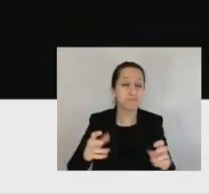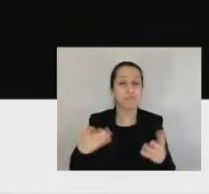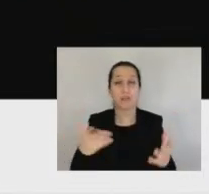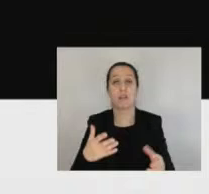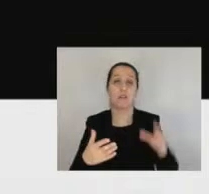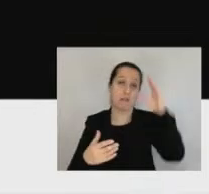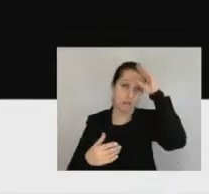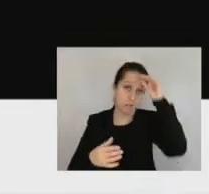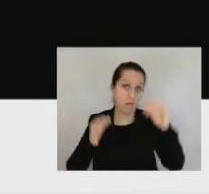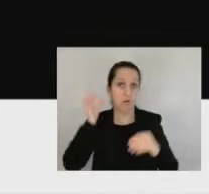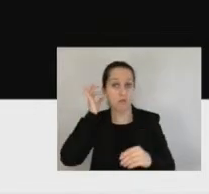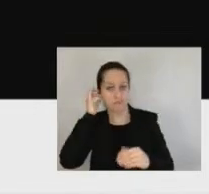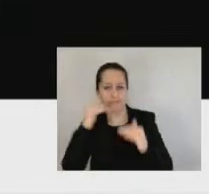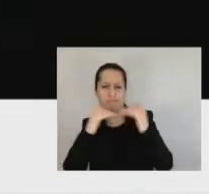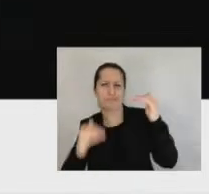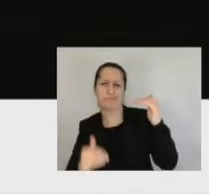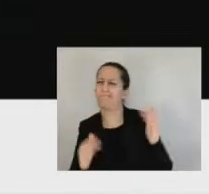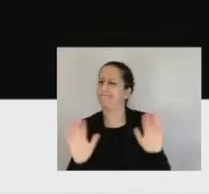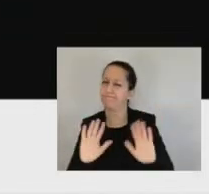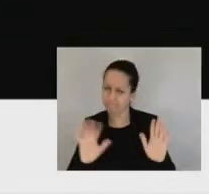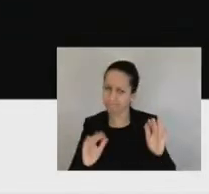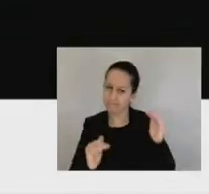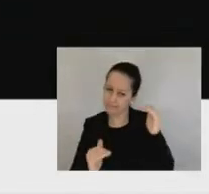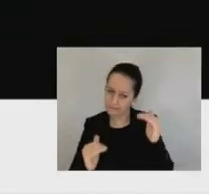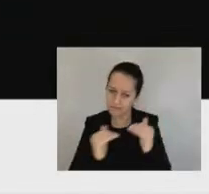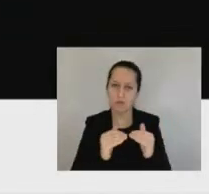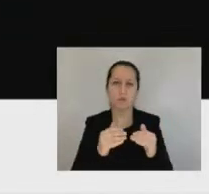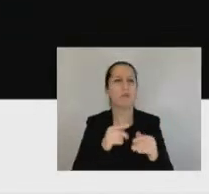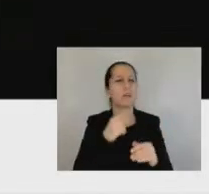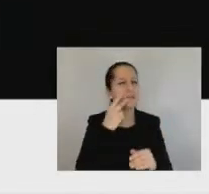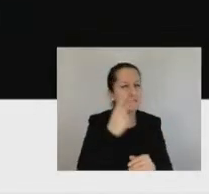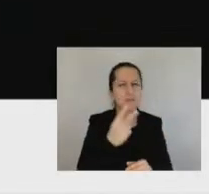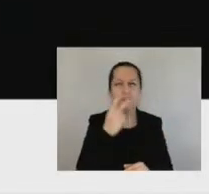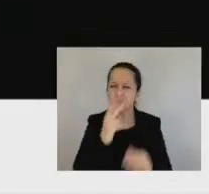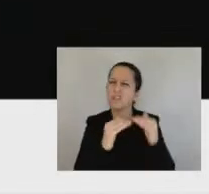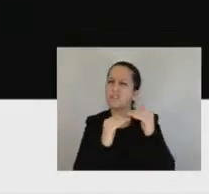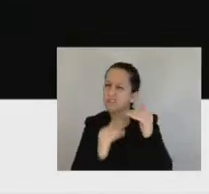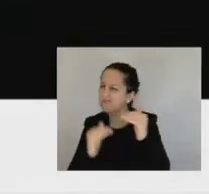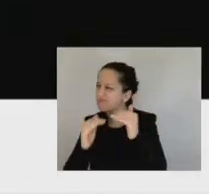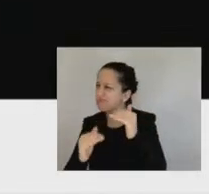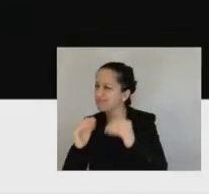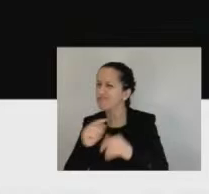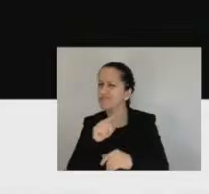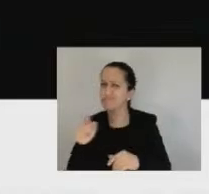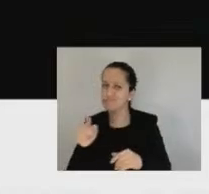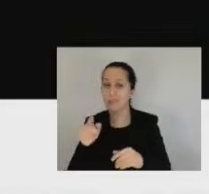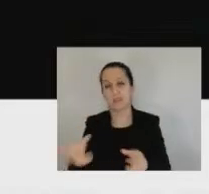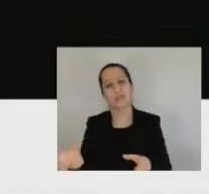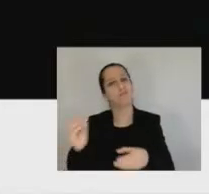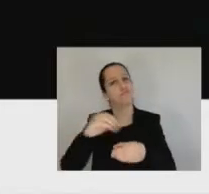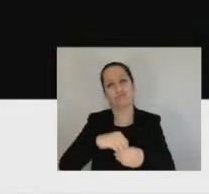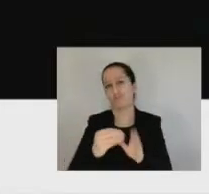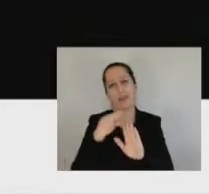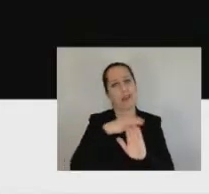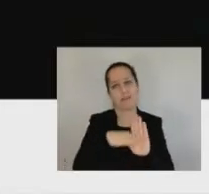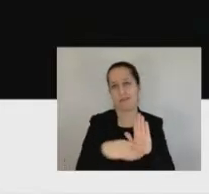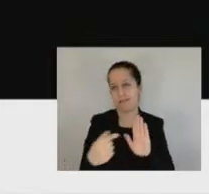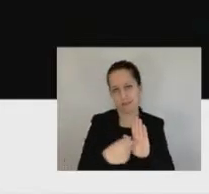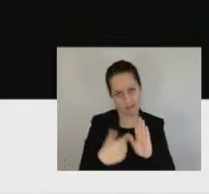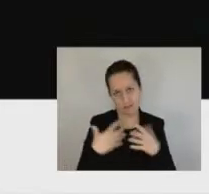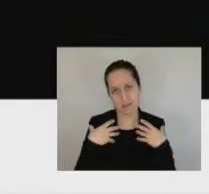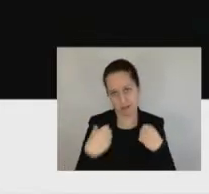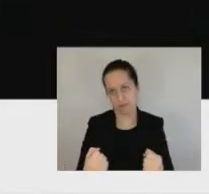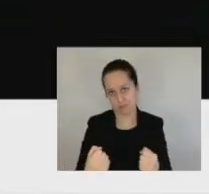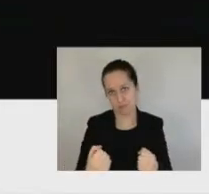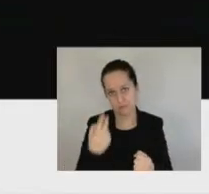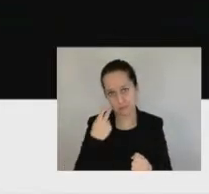have to get rid of discrimination that is expressed in different situations. That is part of the agenda as well as the health agenda,